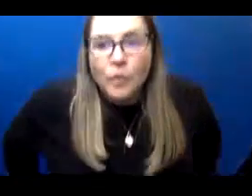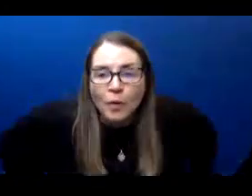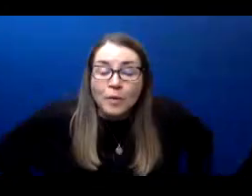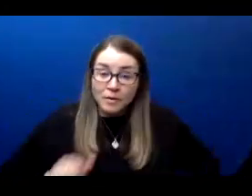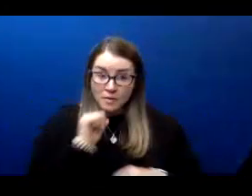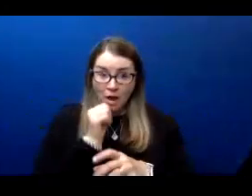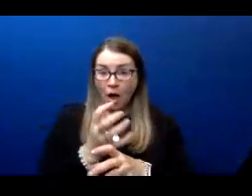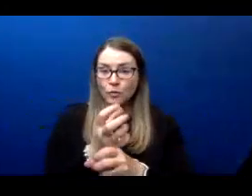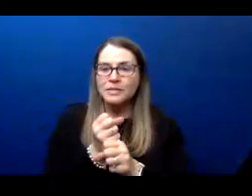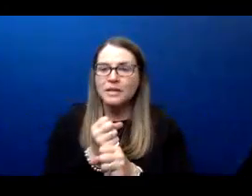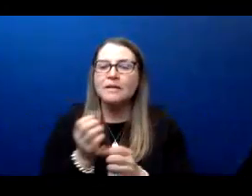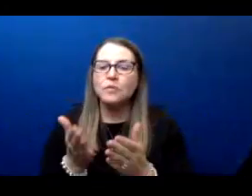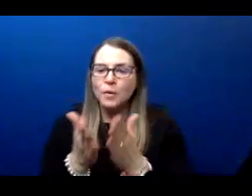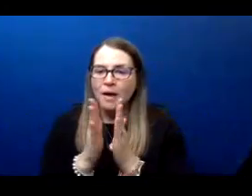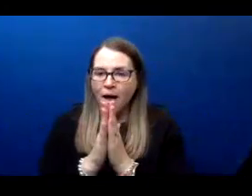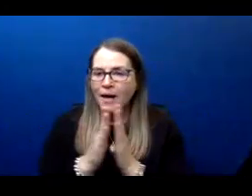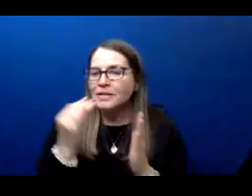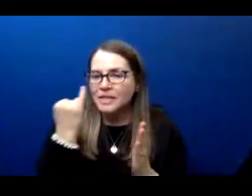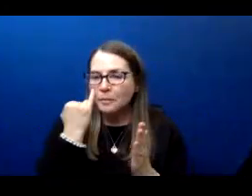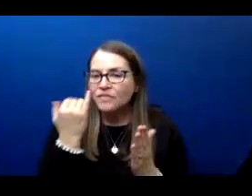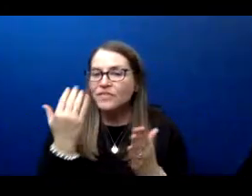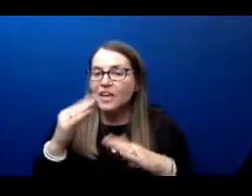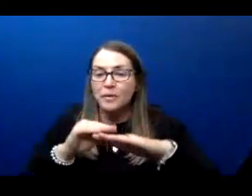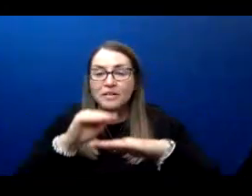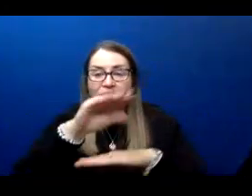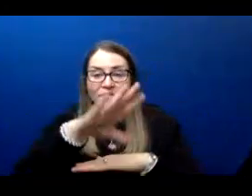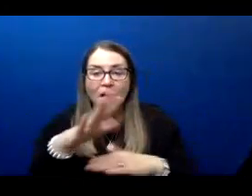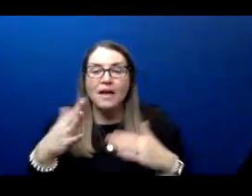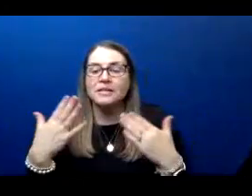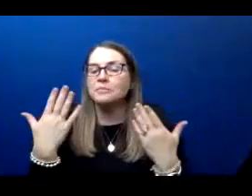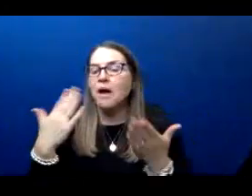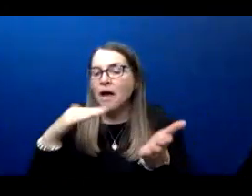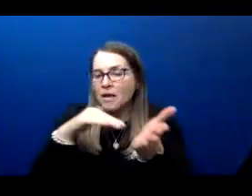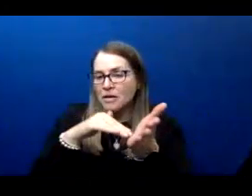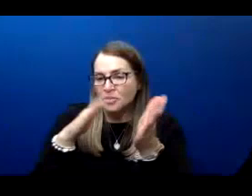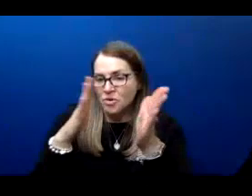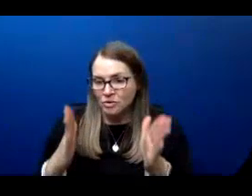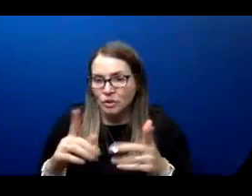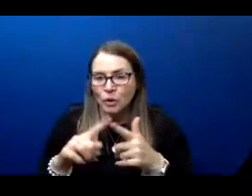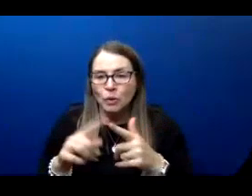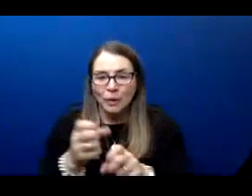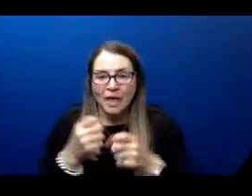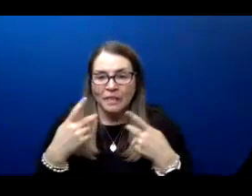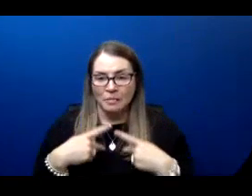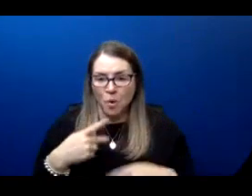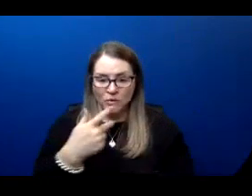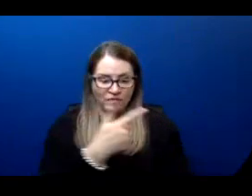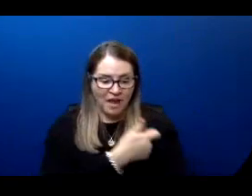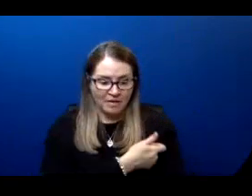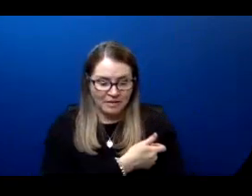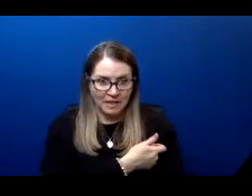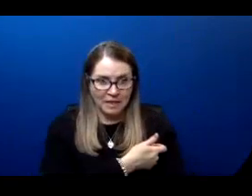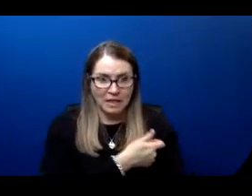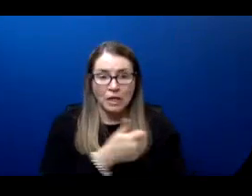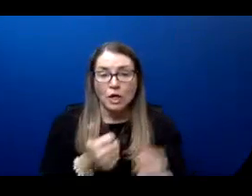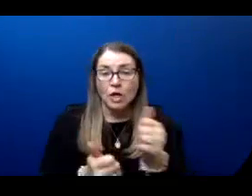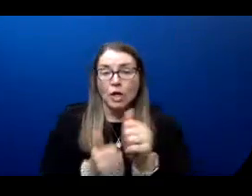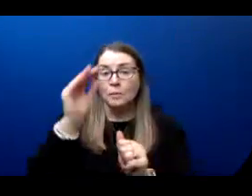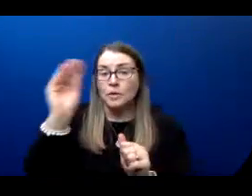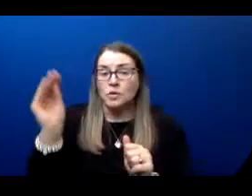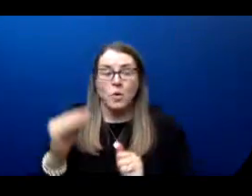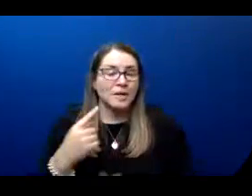it, we asked them if they had been advised by a healthcare professional to get the pneumonia vaccine. The majority said that they